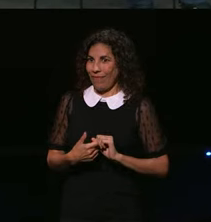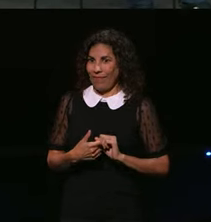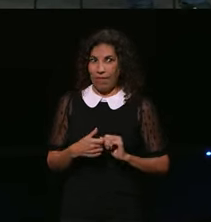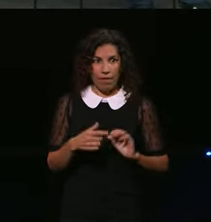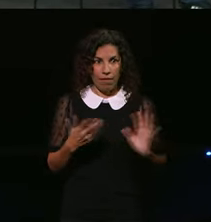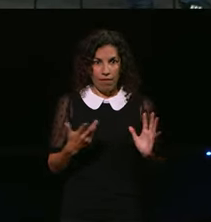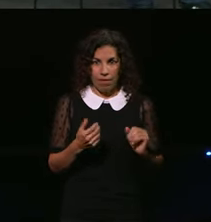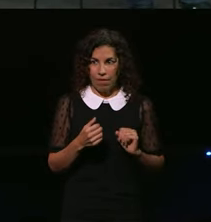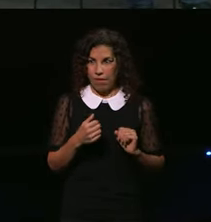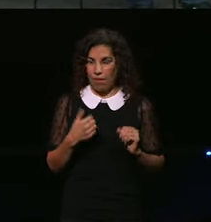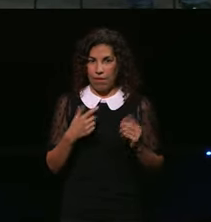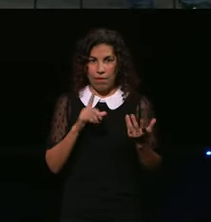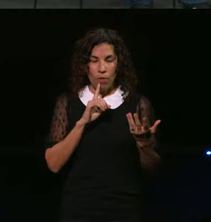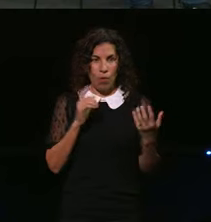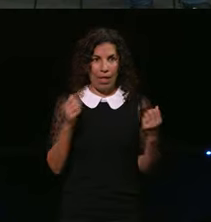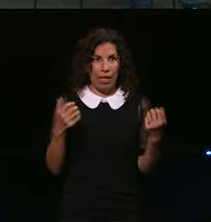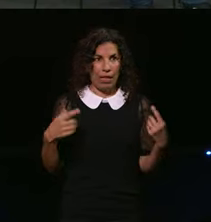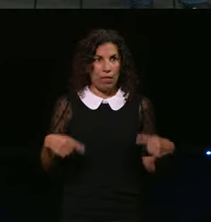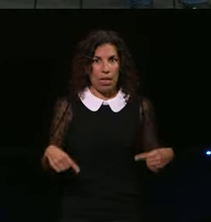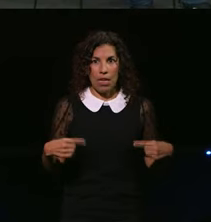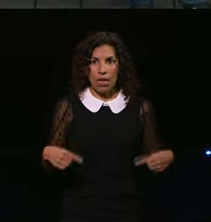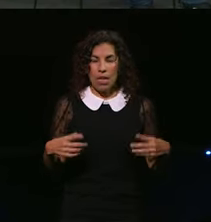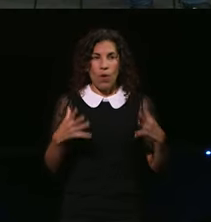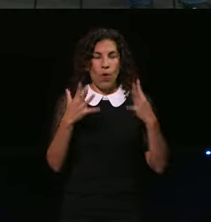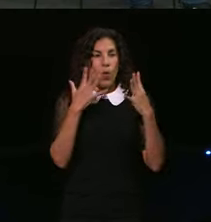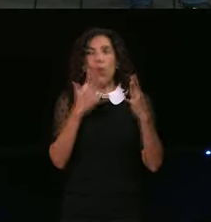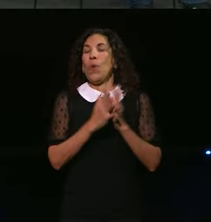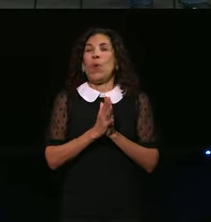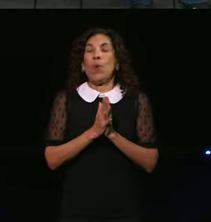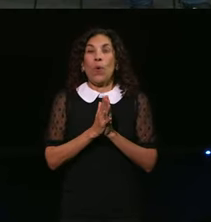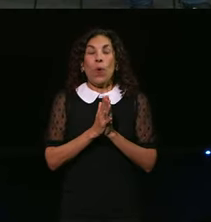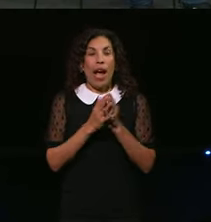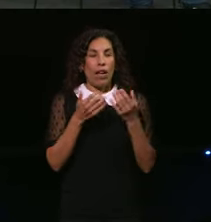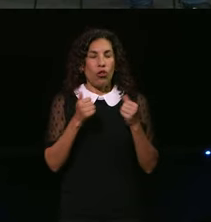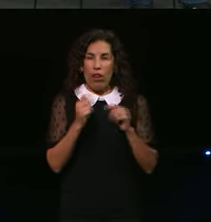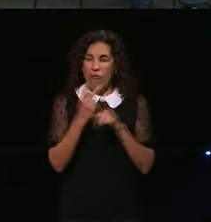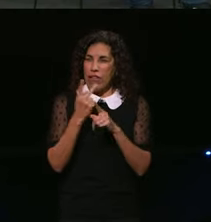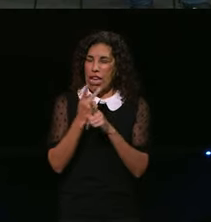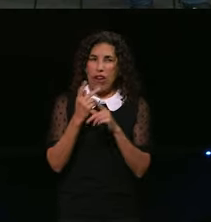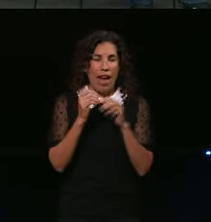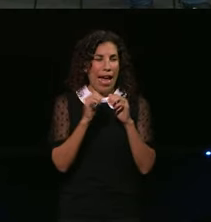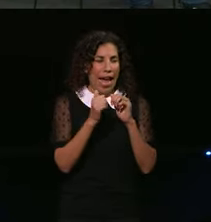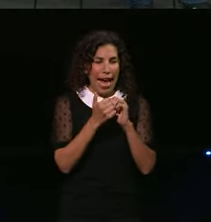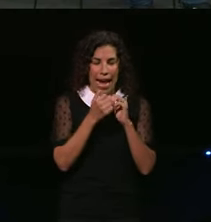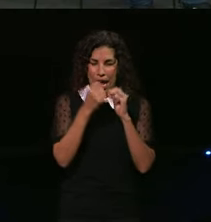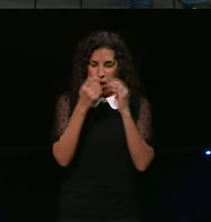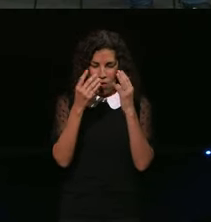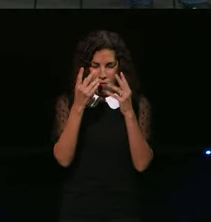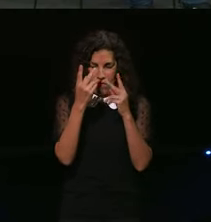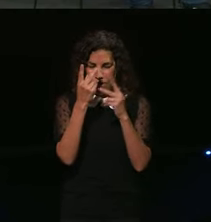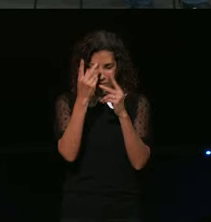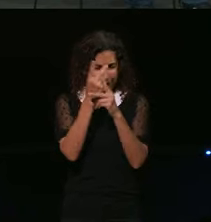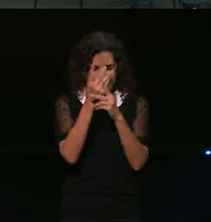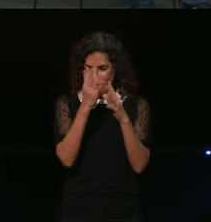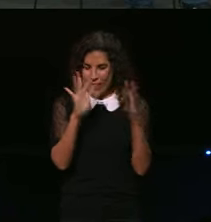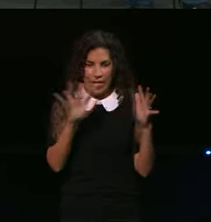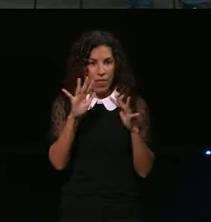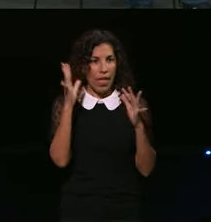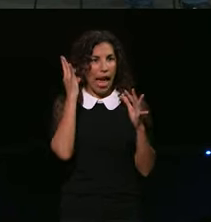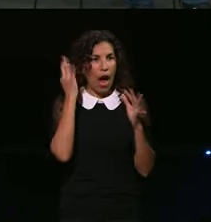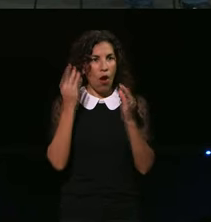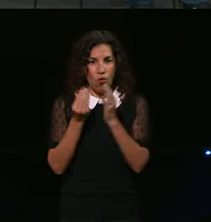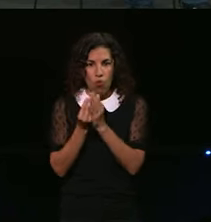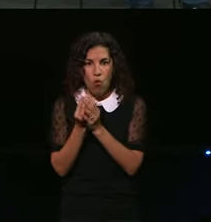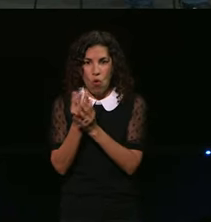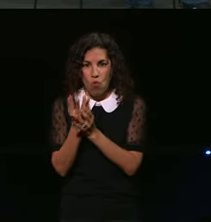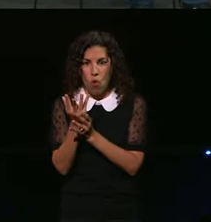which is, you know, petrifying. And then just trying to figure out how to create this hair that keeps growing